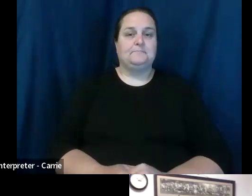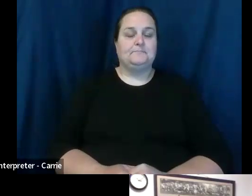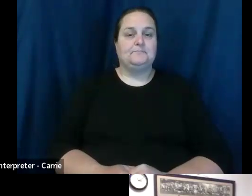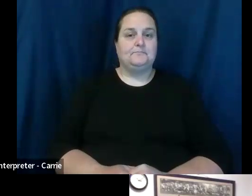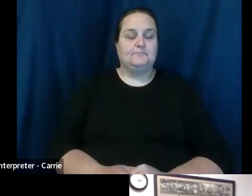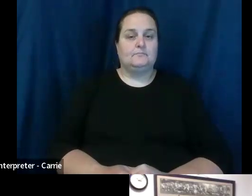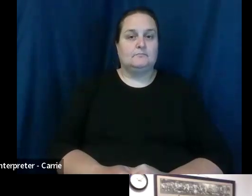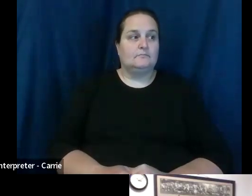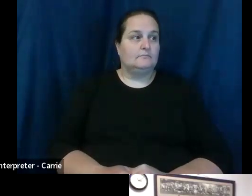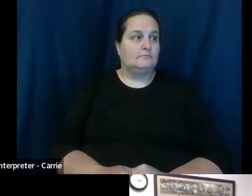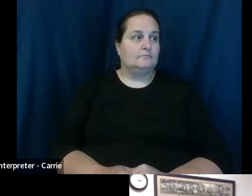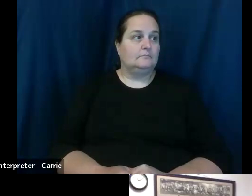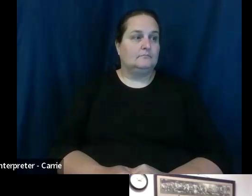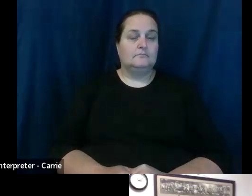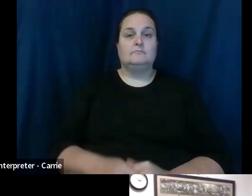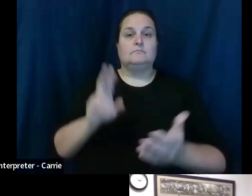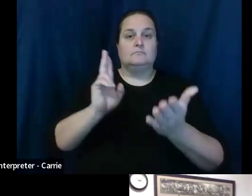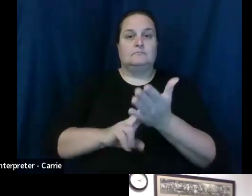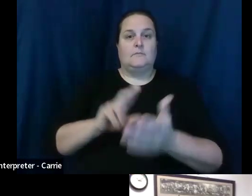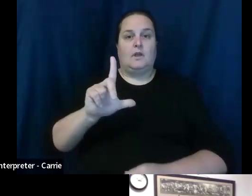Okay, gonna hit login.